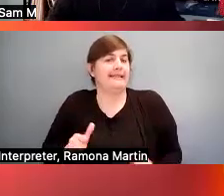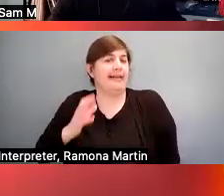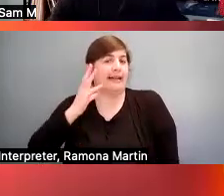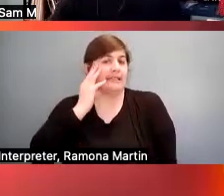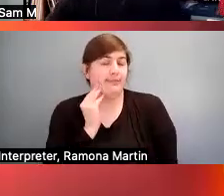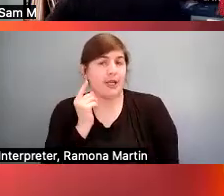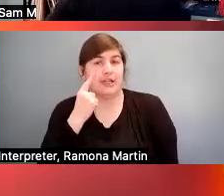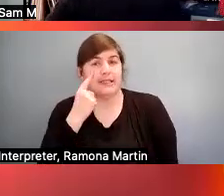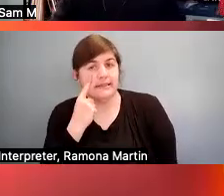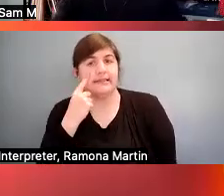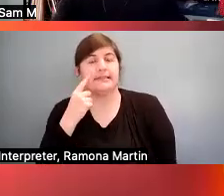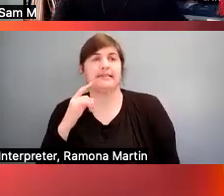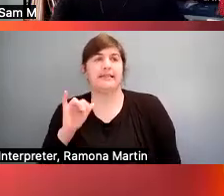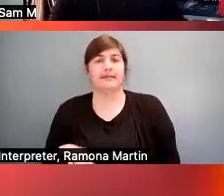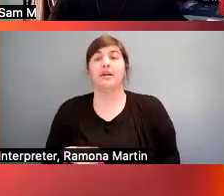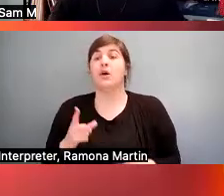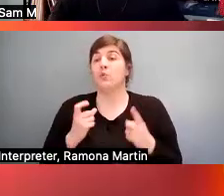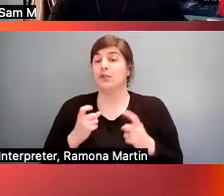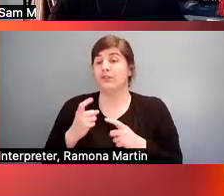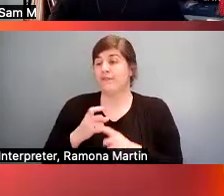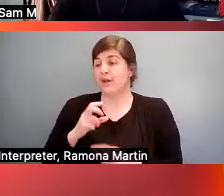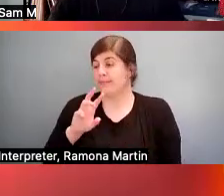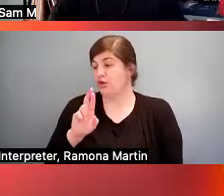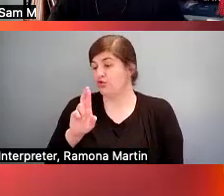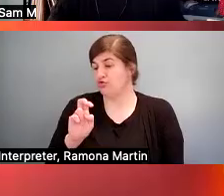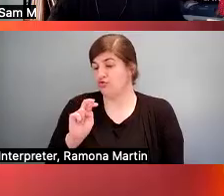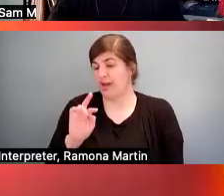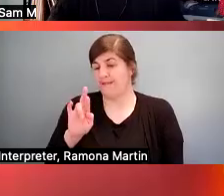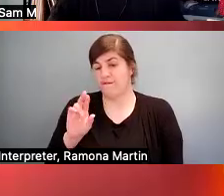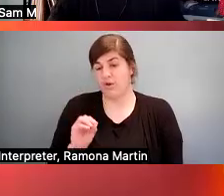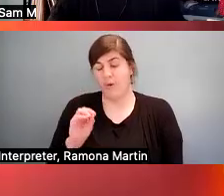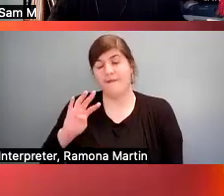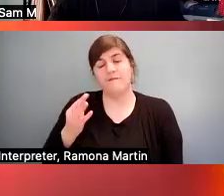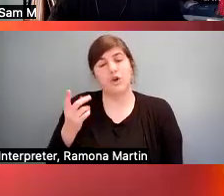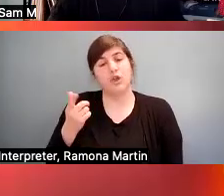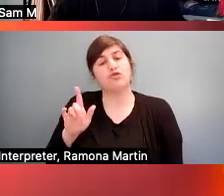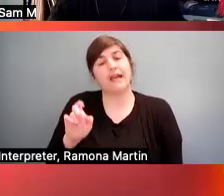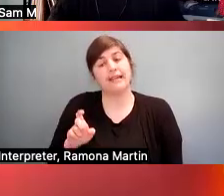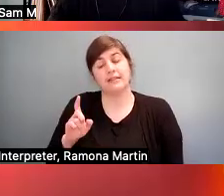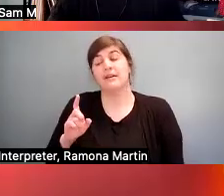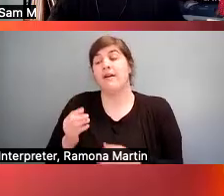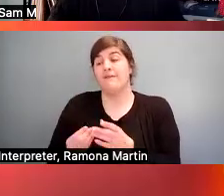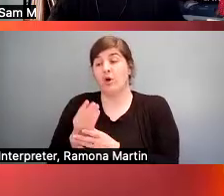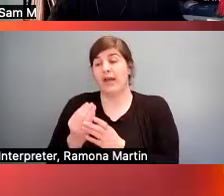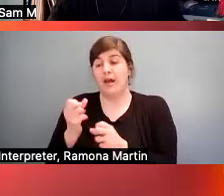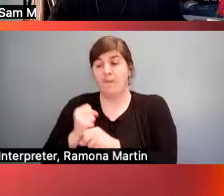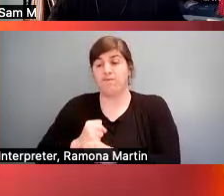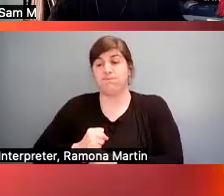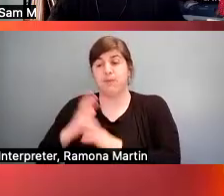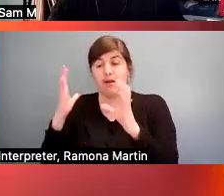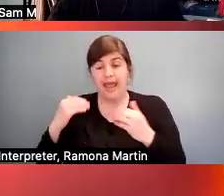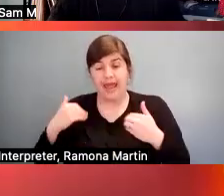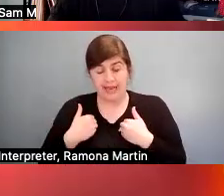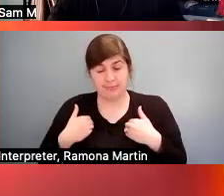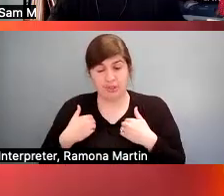cool. But yeah. All right, we got a question from Renfro, fourth grade. When a volcano erupts underwater, are animals able